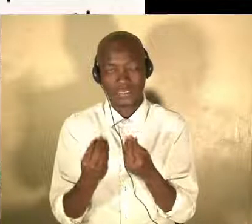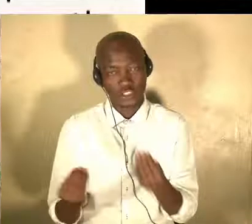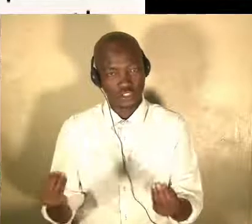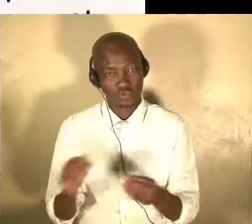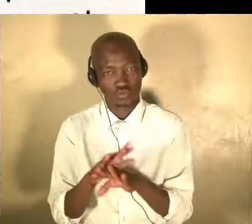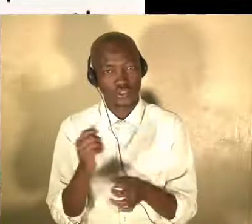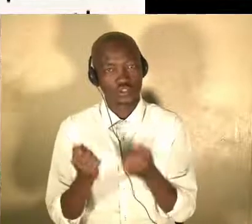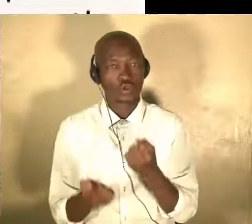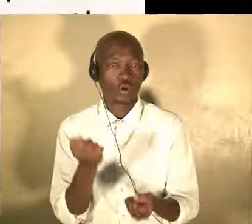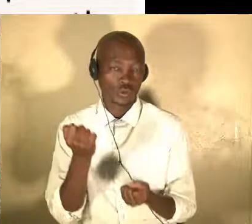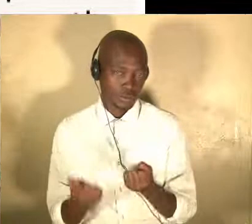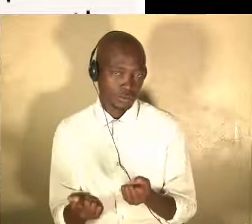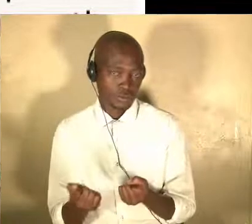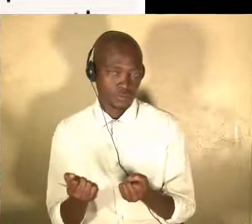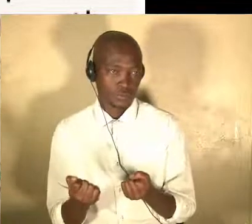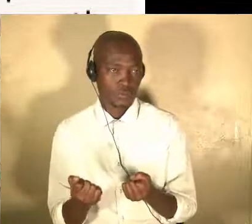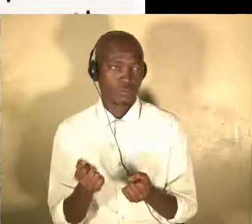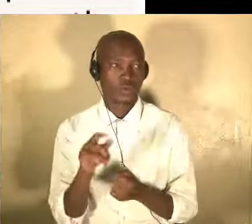which is